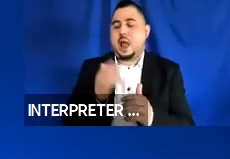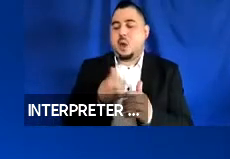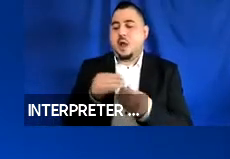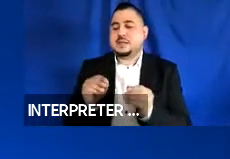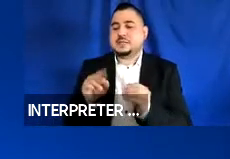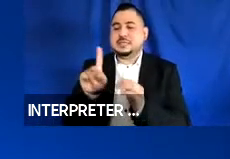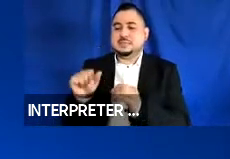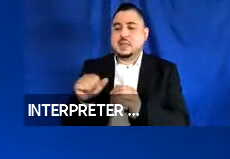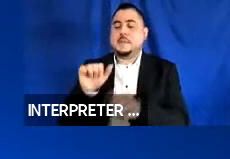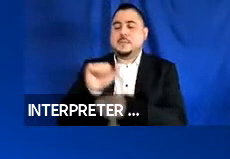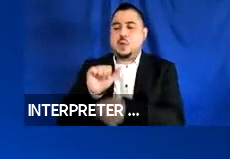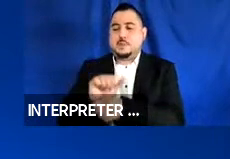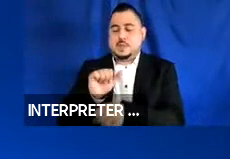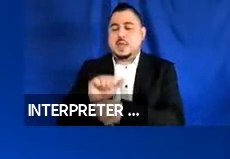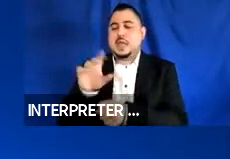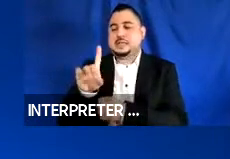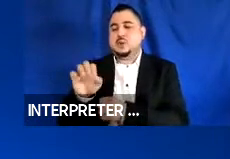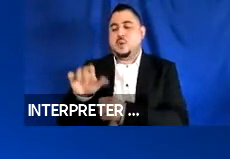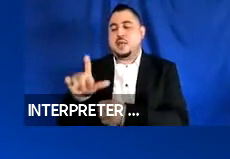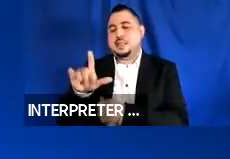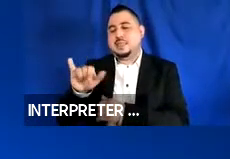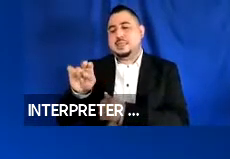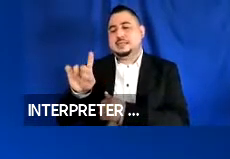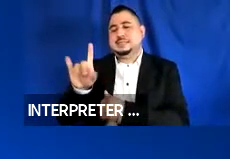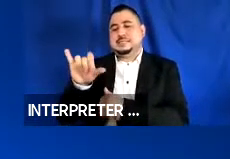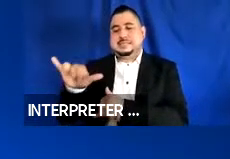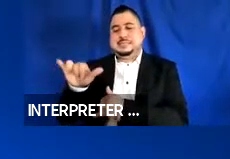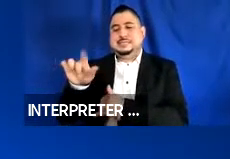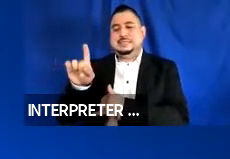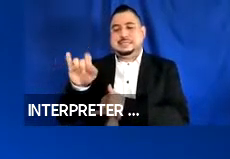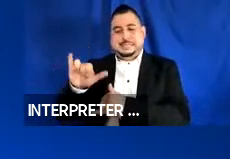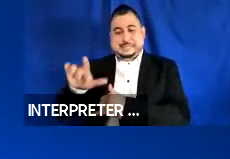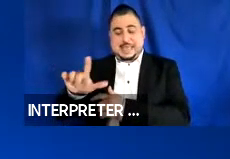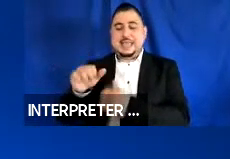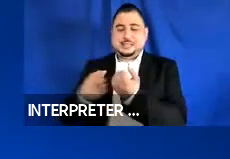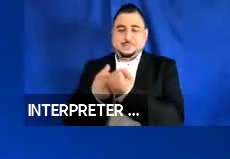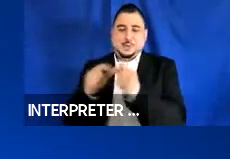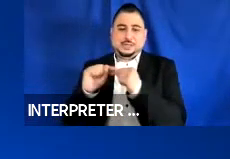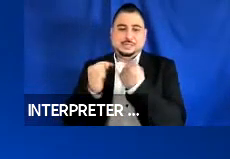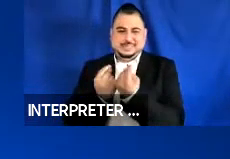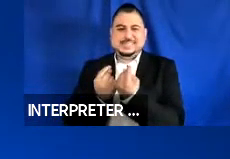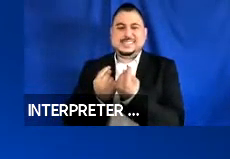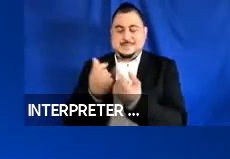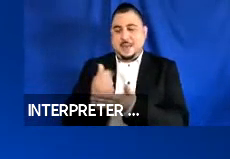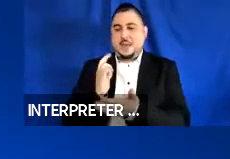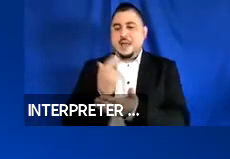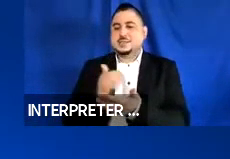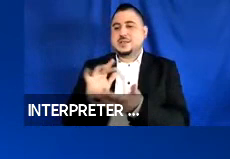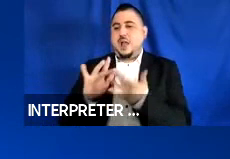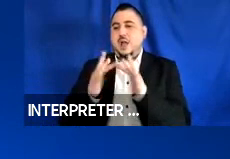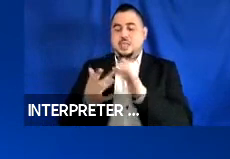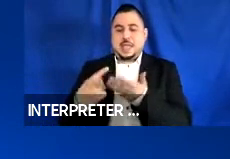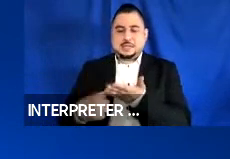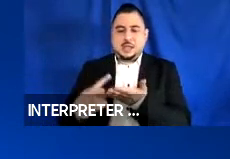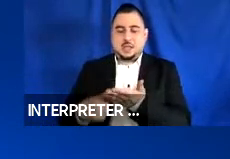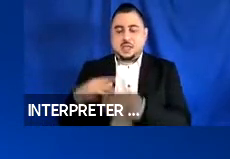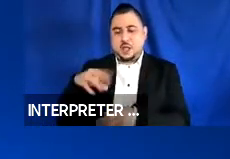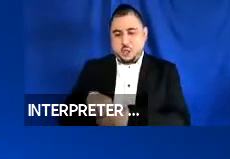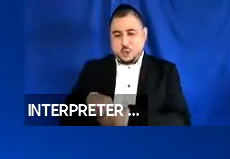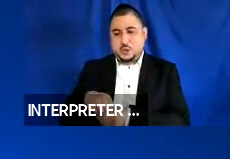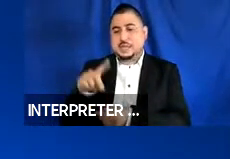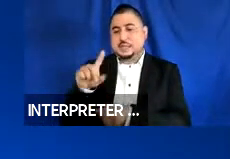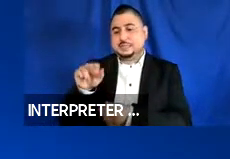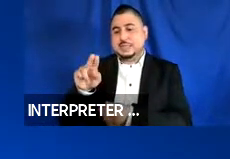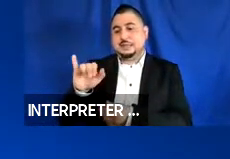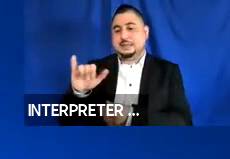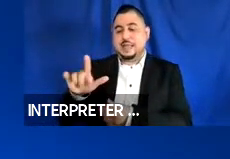at the Department of Labor, including Lindsay Teal, and the support team there that's been helping us with our online dialogue, including